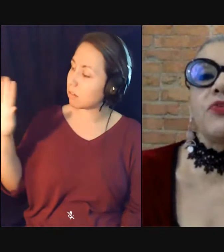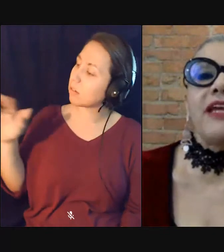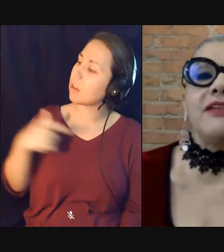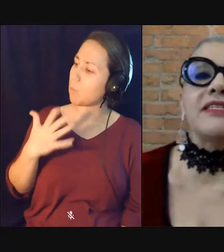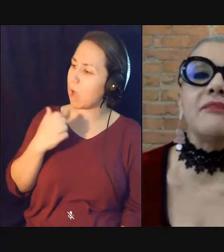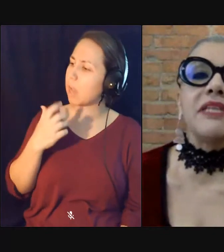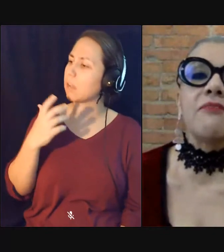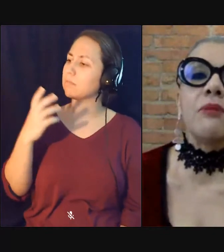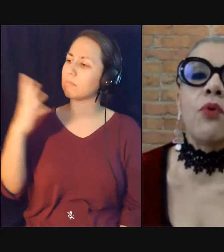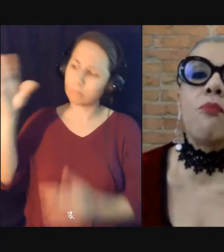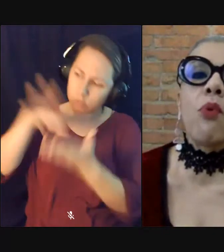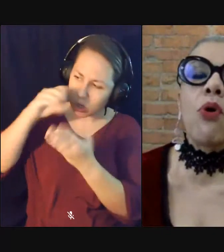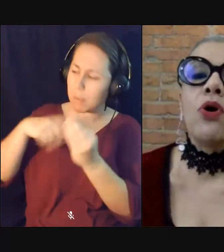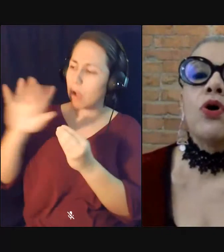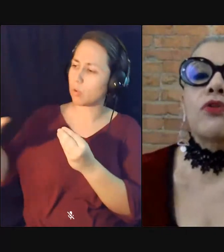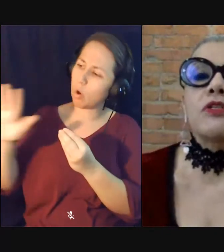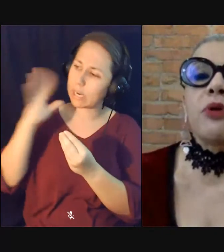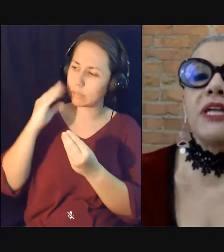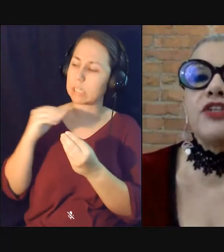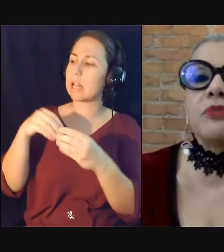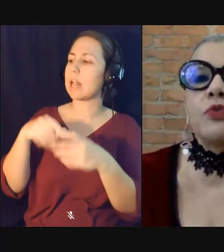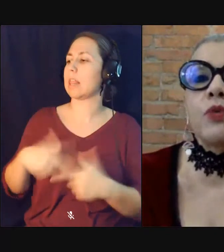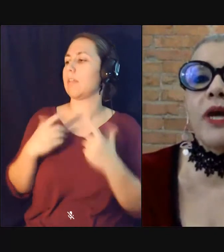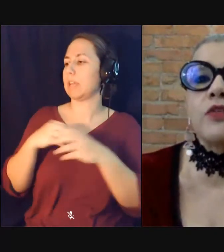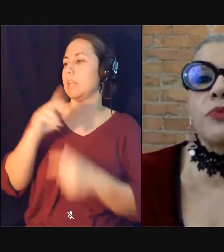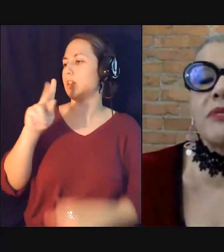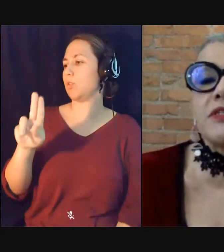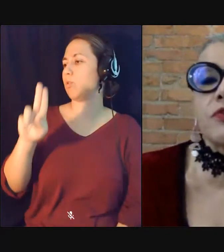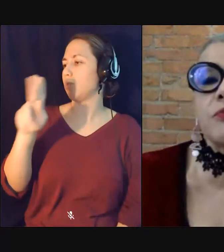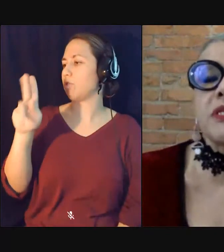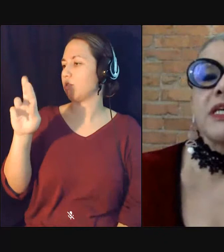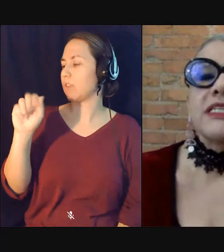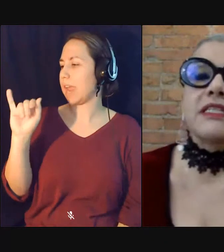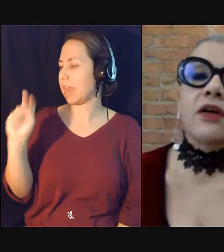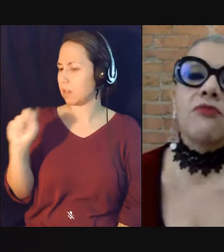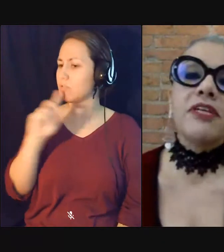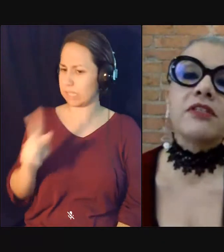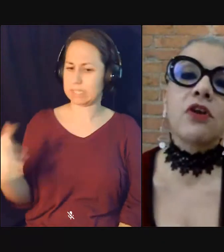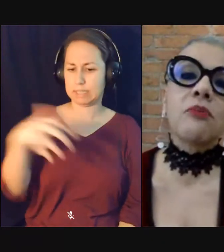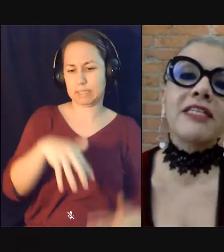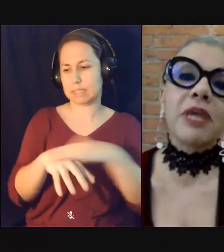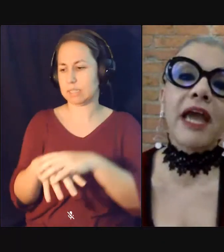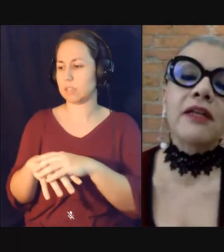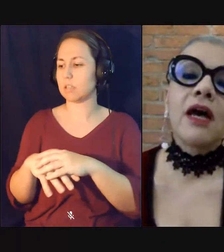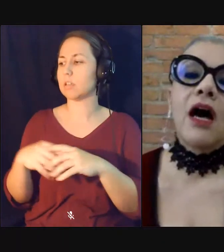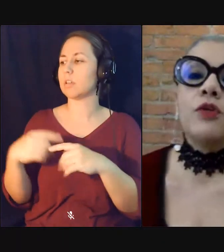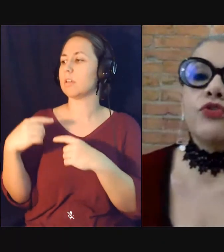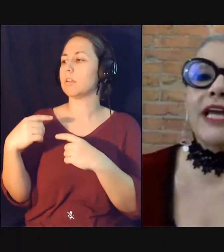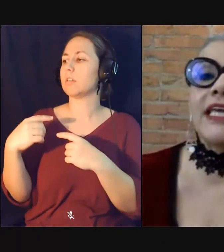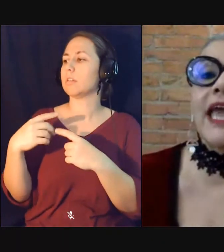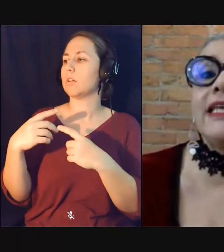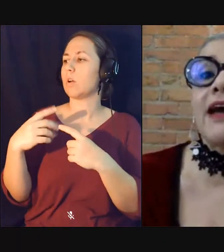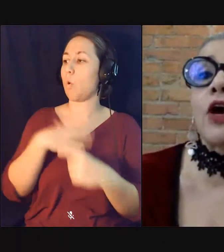in Ukraine. There seems to have been more and more cross-pollination between white supremacist groups since the conflict in Donbass began. Are